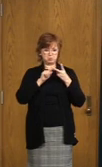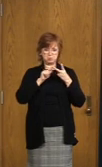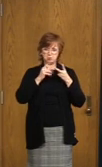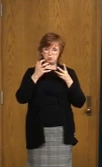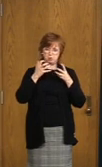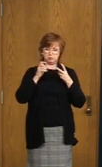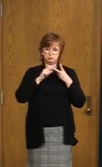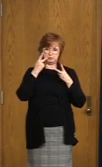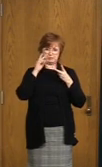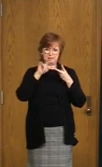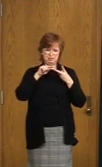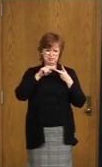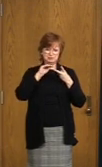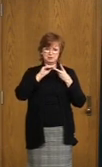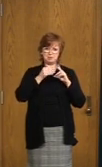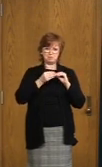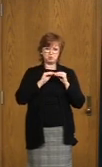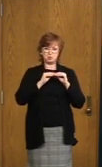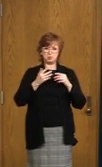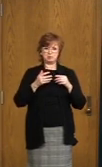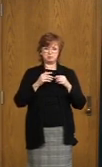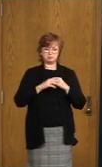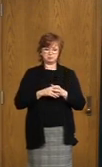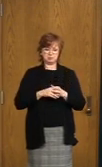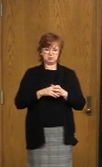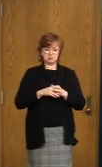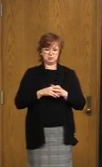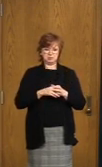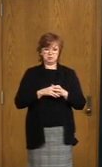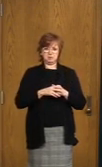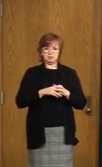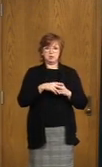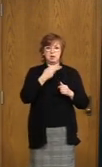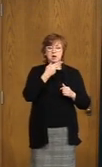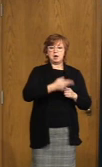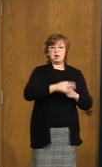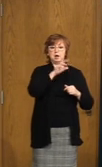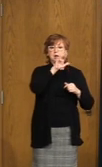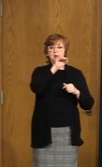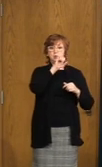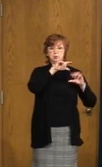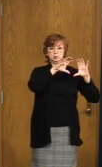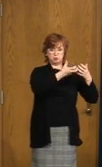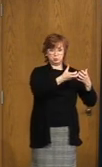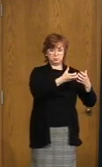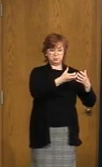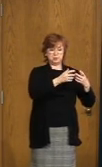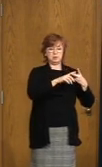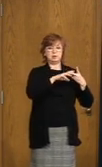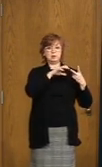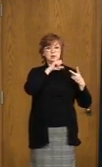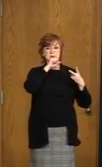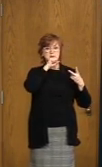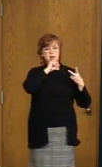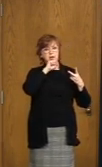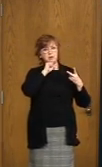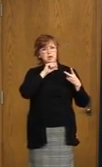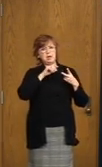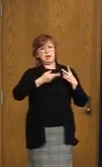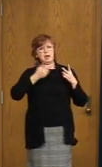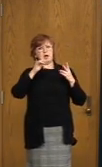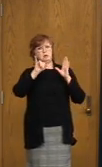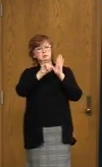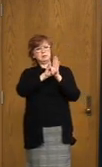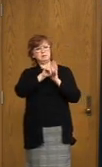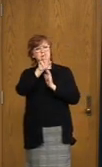as we vaccinate those that are at highest risk in our communities, and your age is your risk factor.